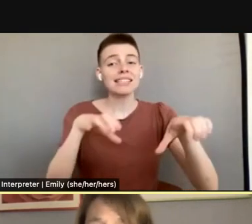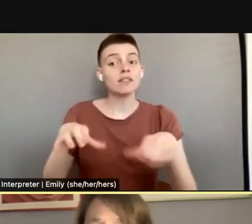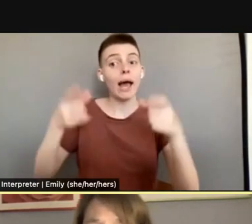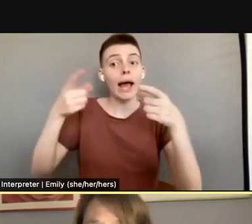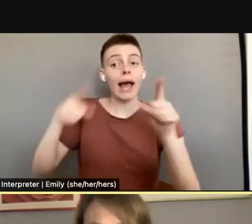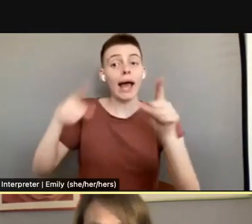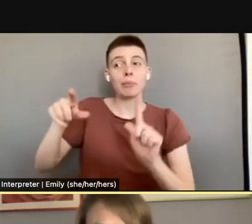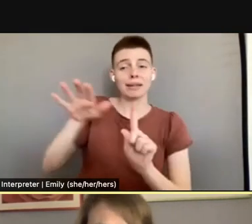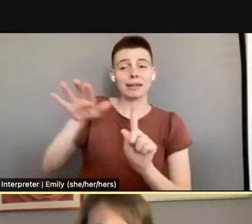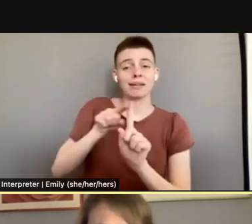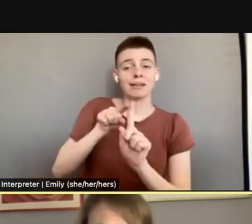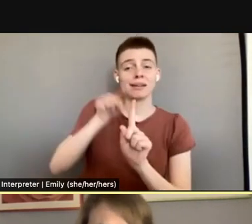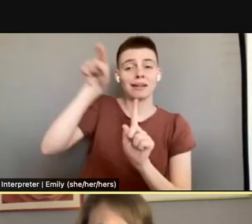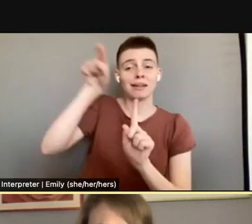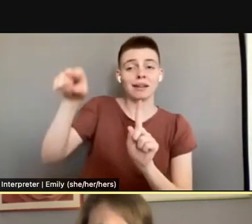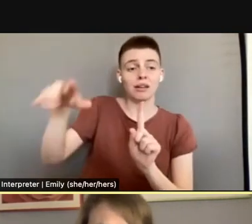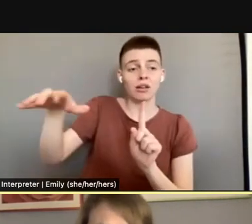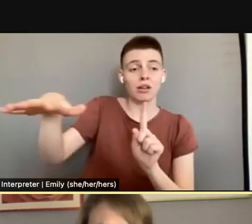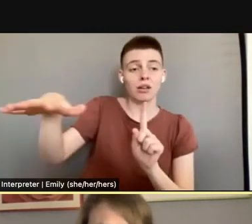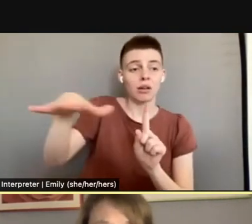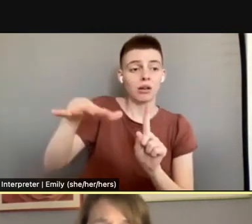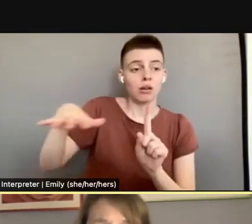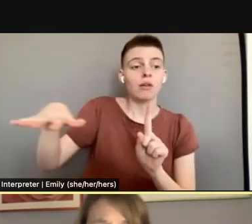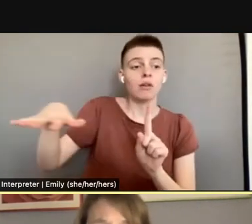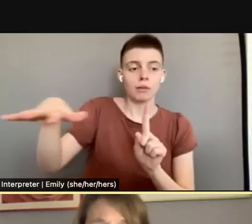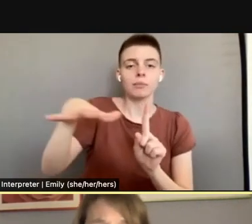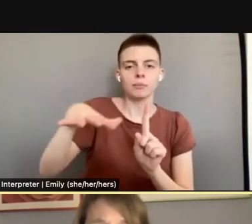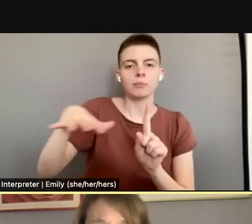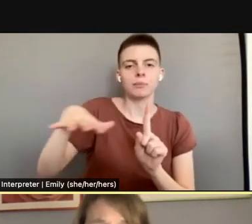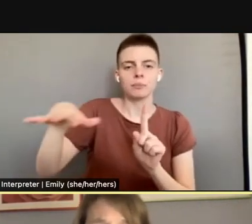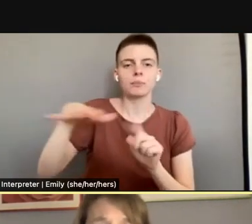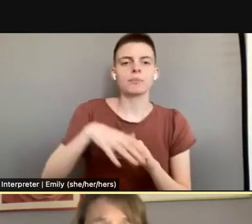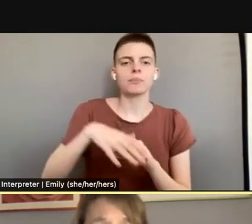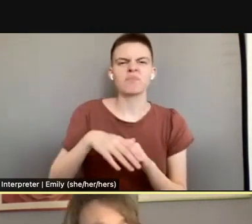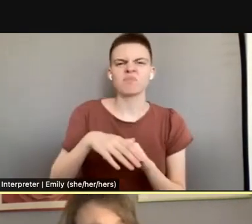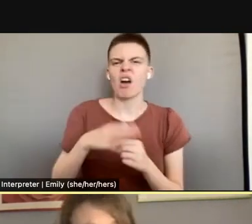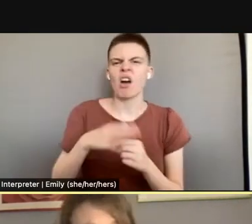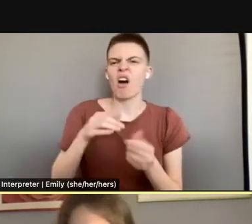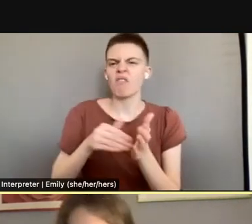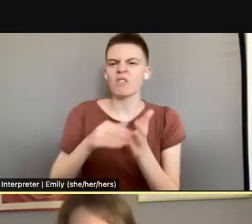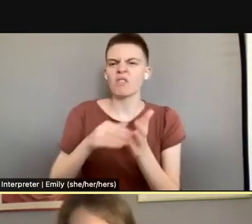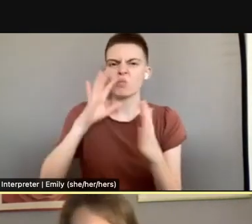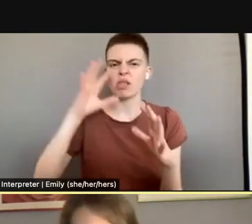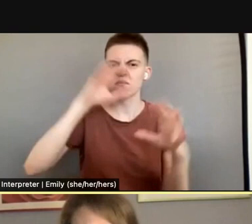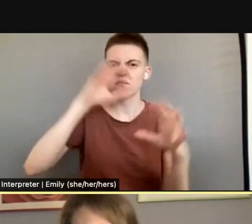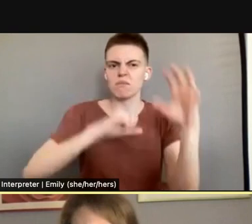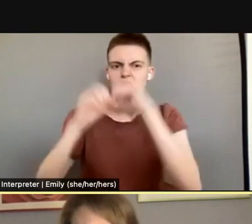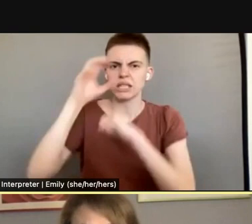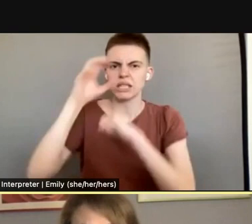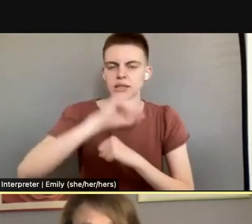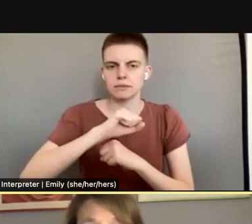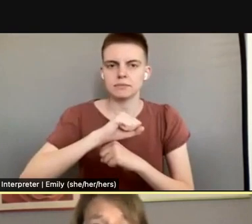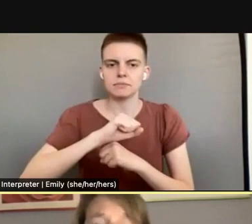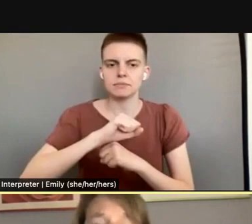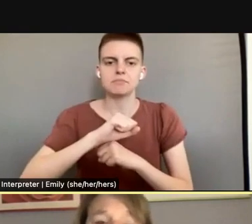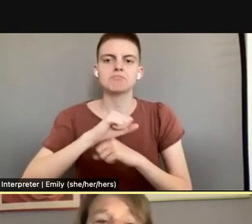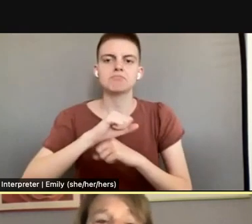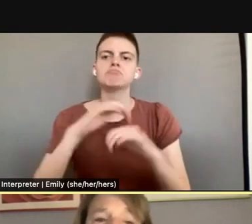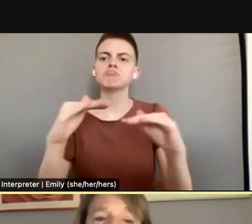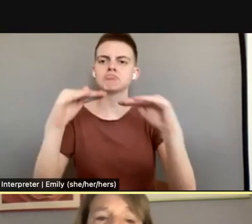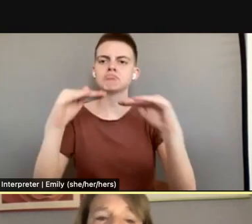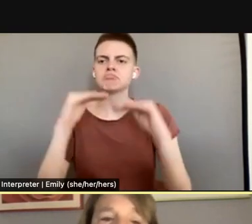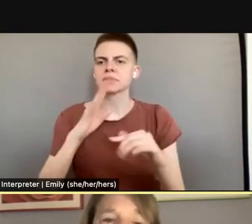often missed. So let's look at these faces.